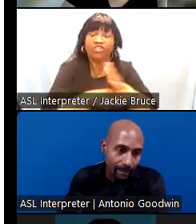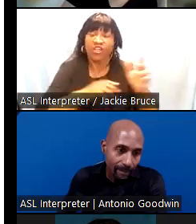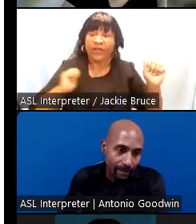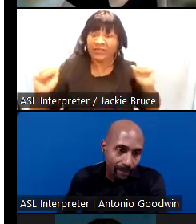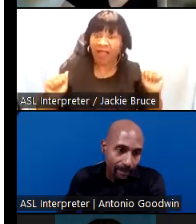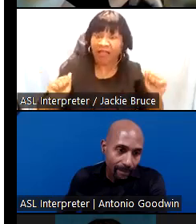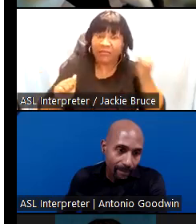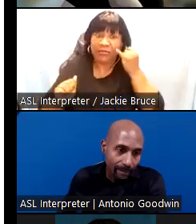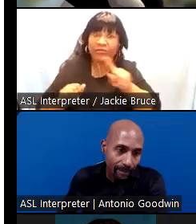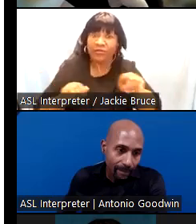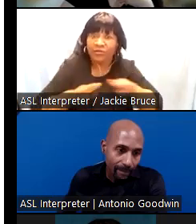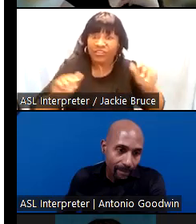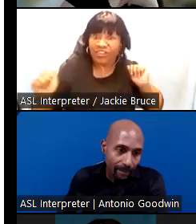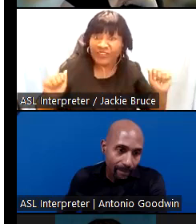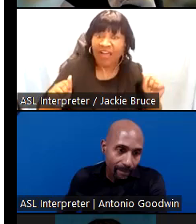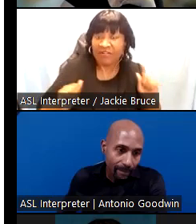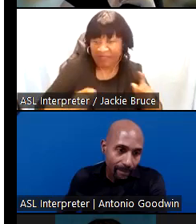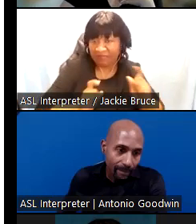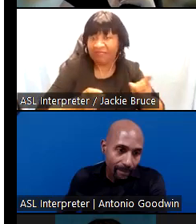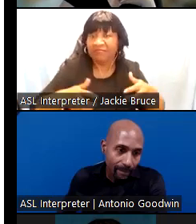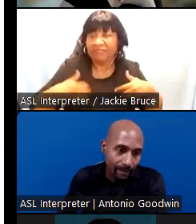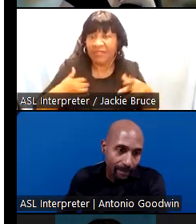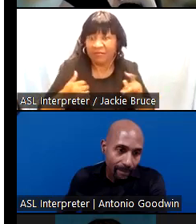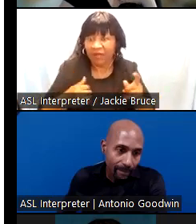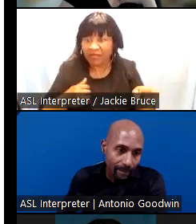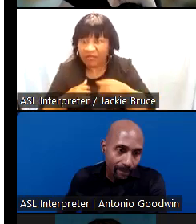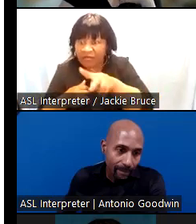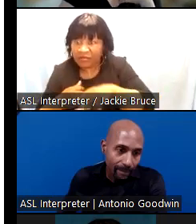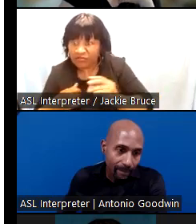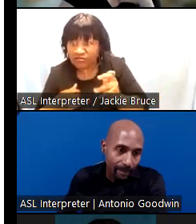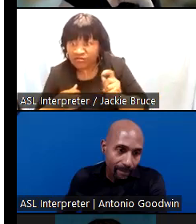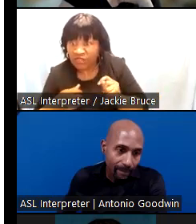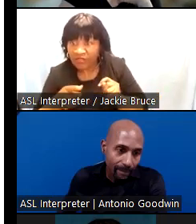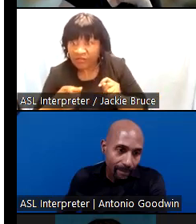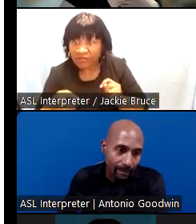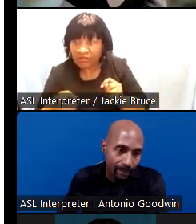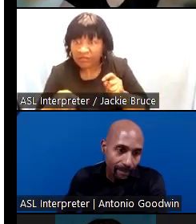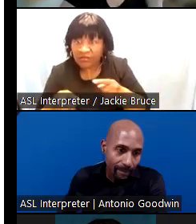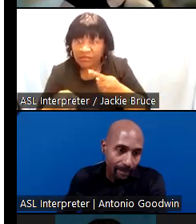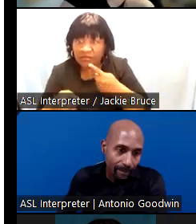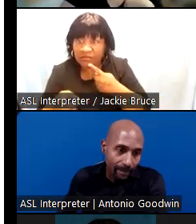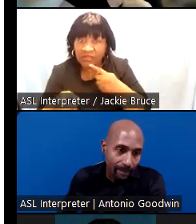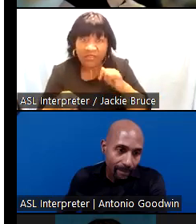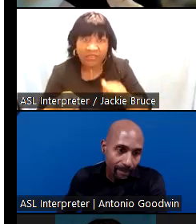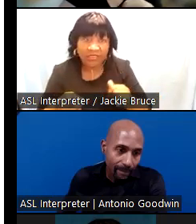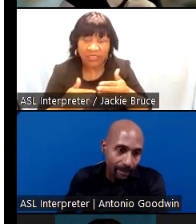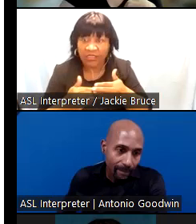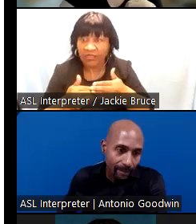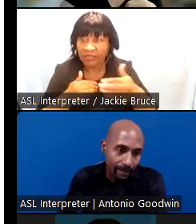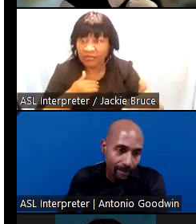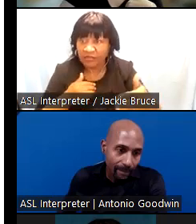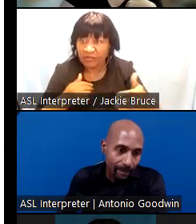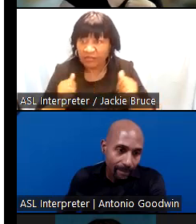with somebody. So I got the question, can someone get monkeypox in a pool or a lake? So the next slide is going to say